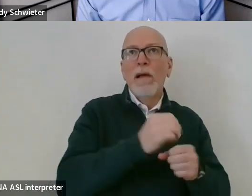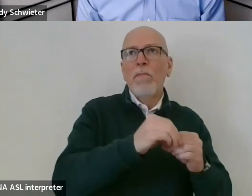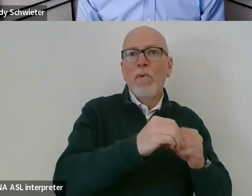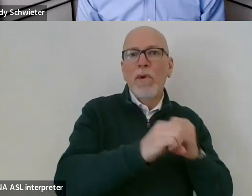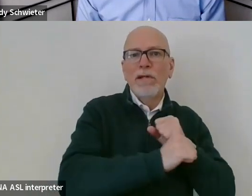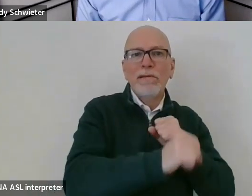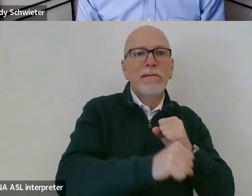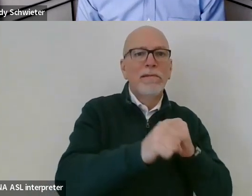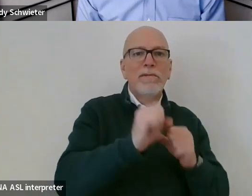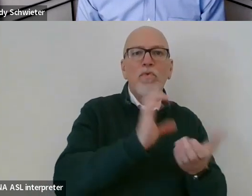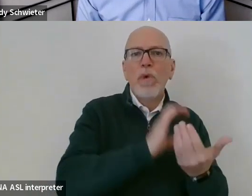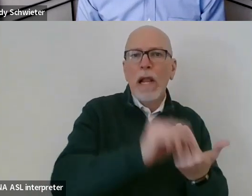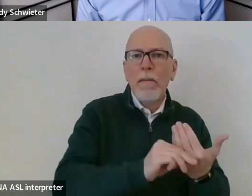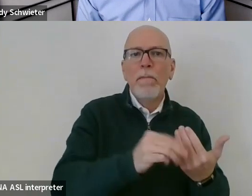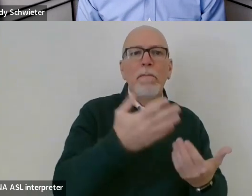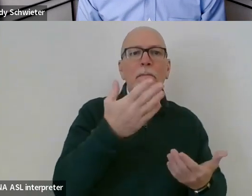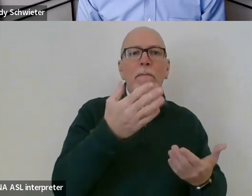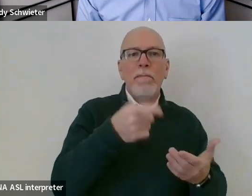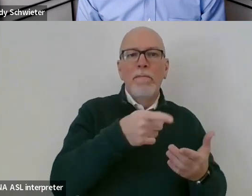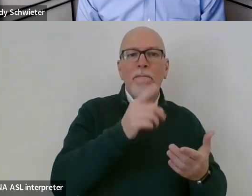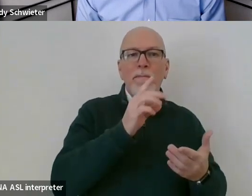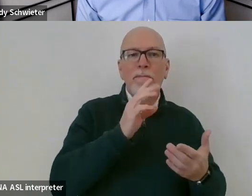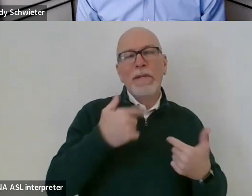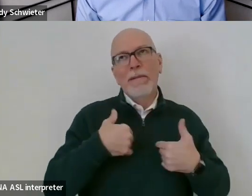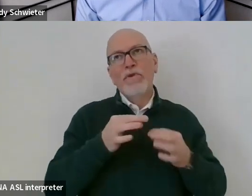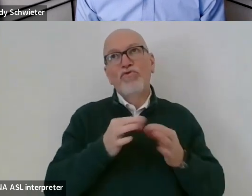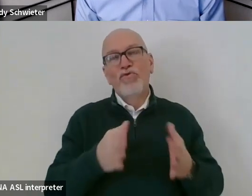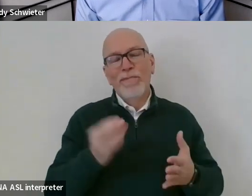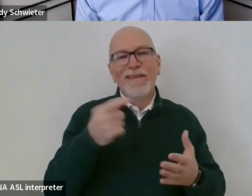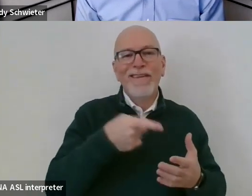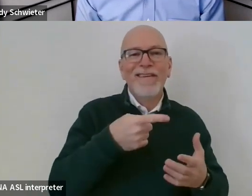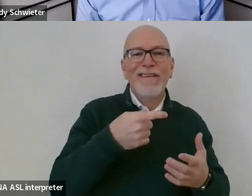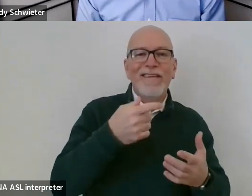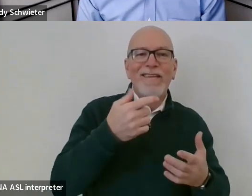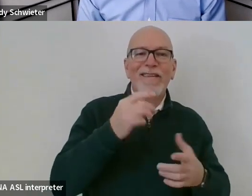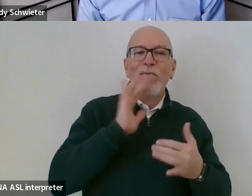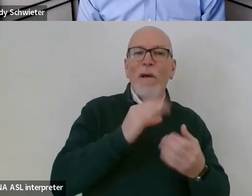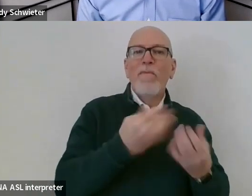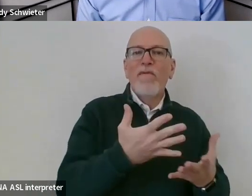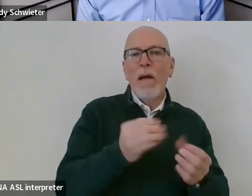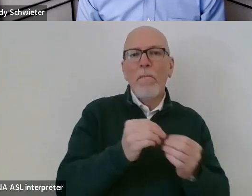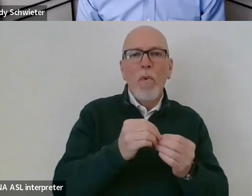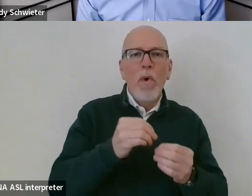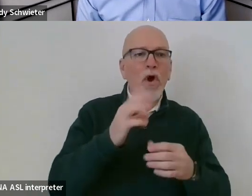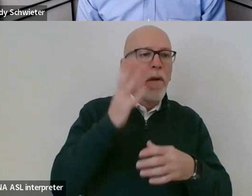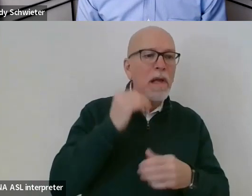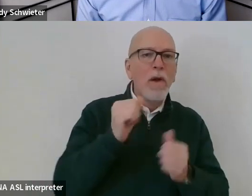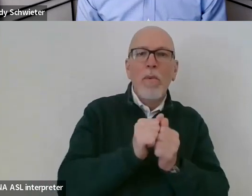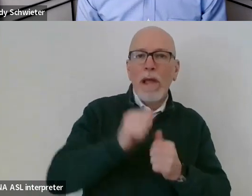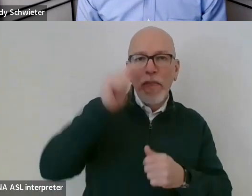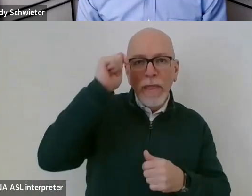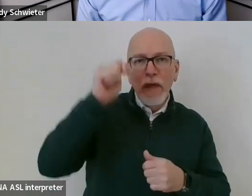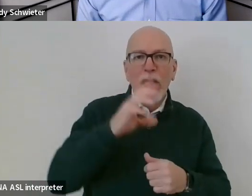academic curriculum. I'm minding the interpreter here, and practical experience that combine theory and practice, right?